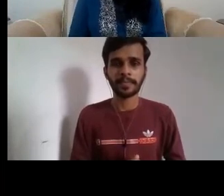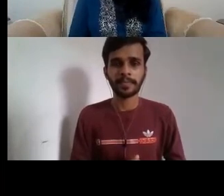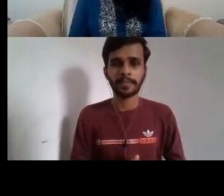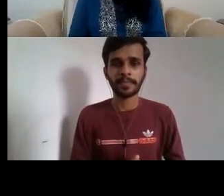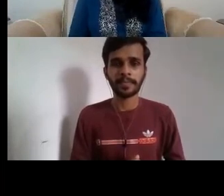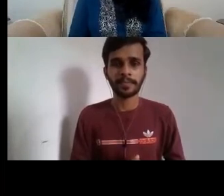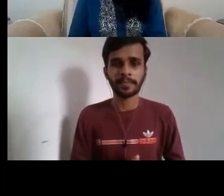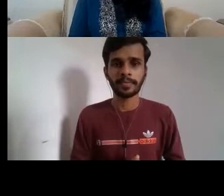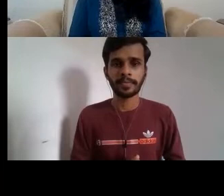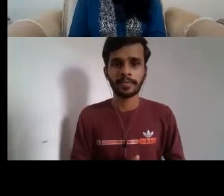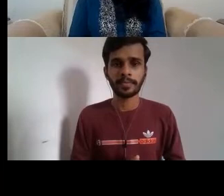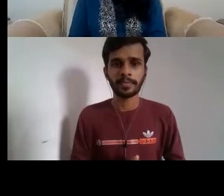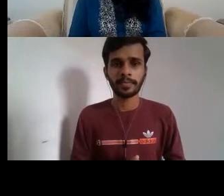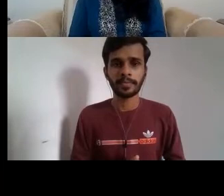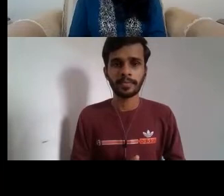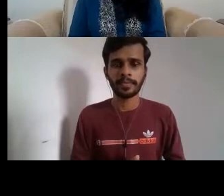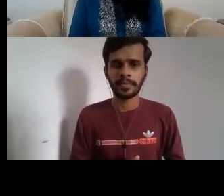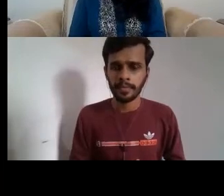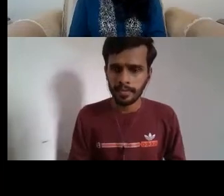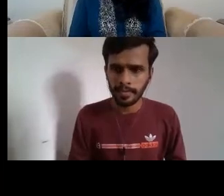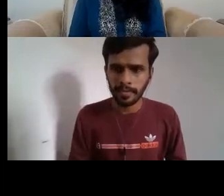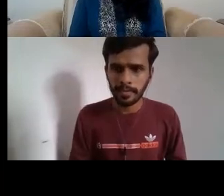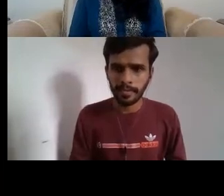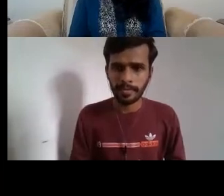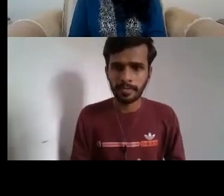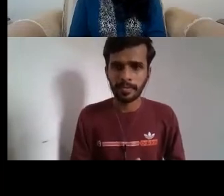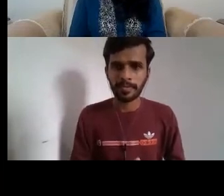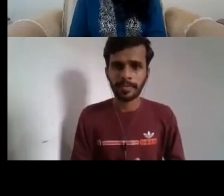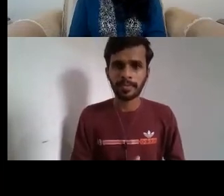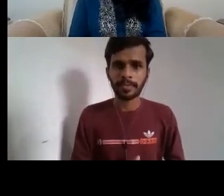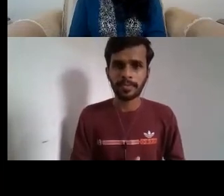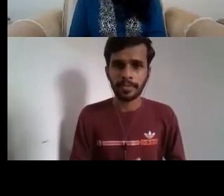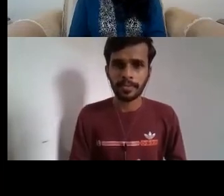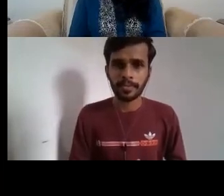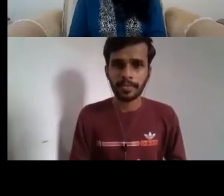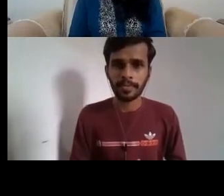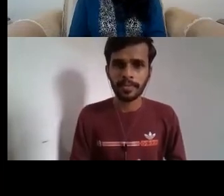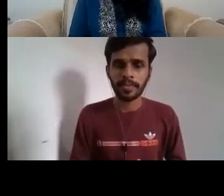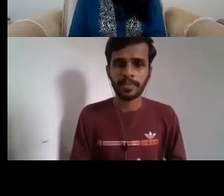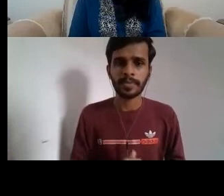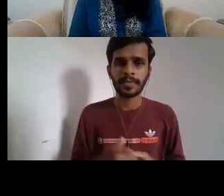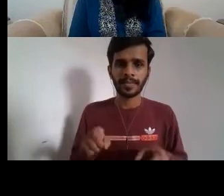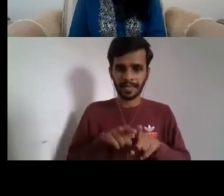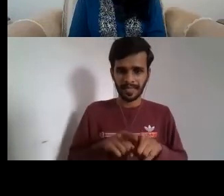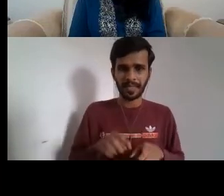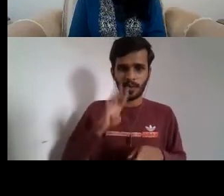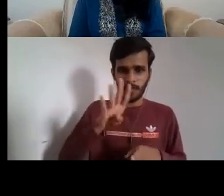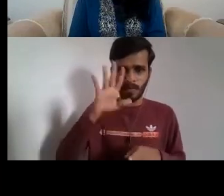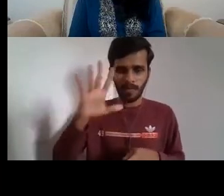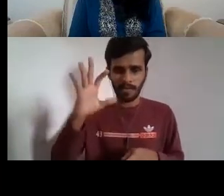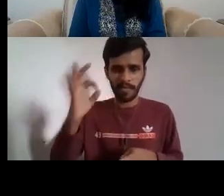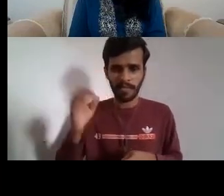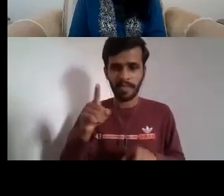It didn't happen suddenly. It took me a full 15 years or more before I had the courage to